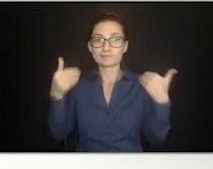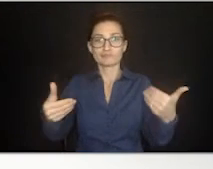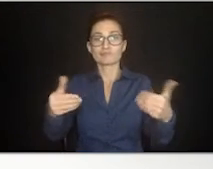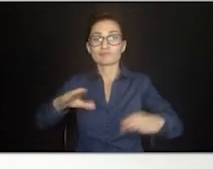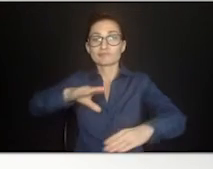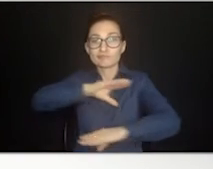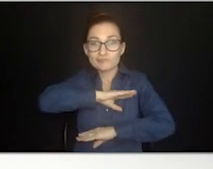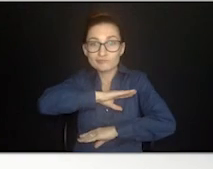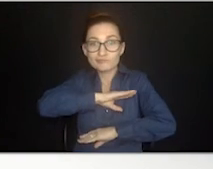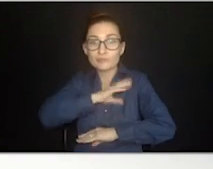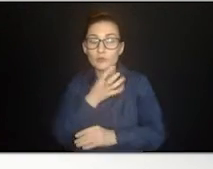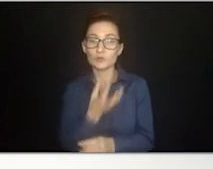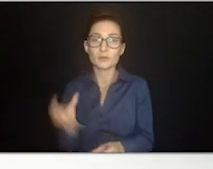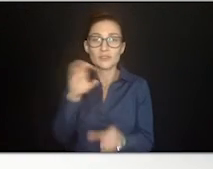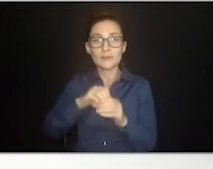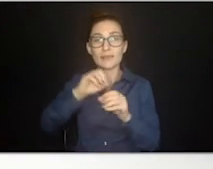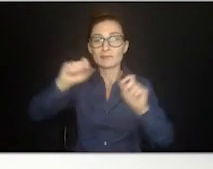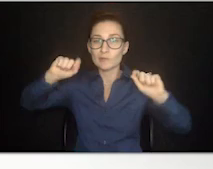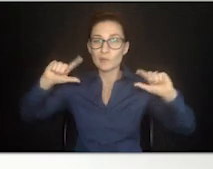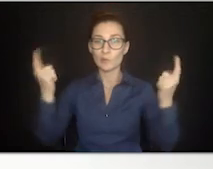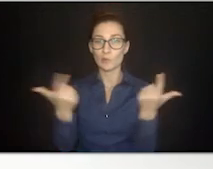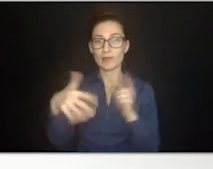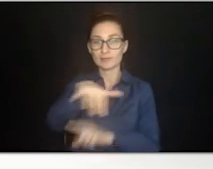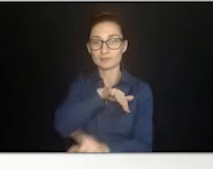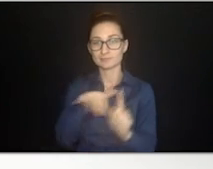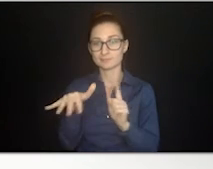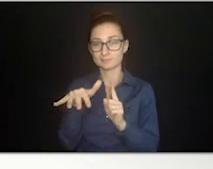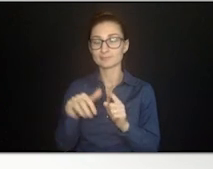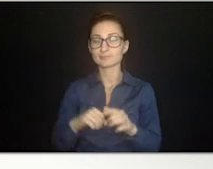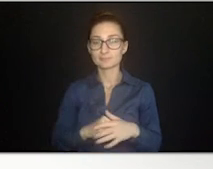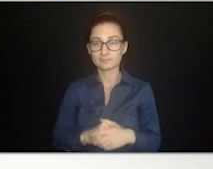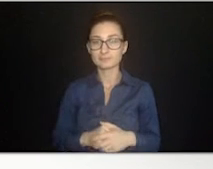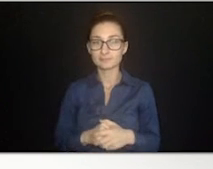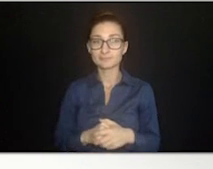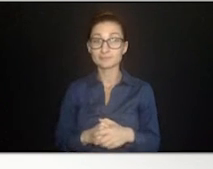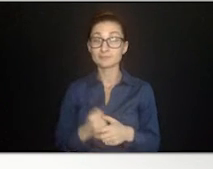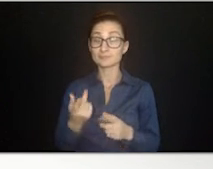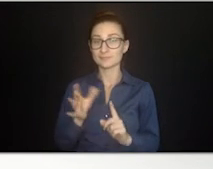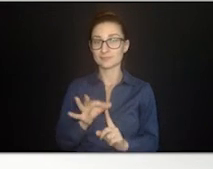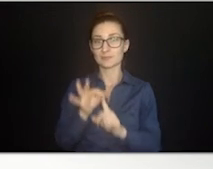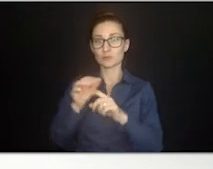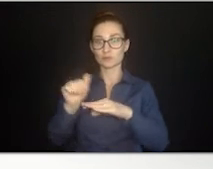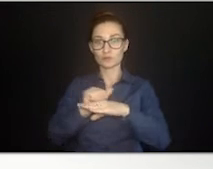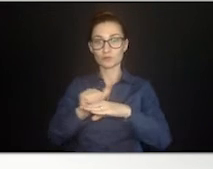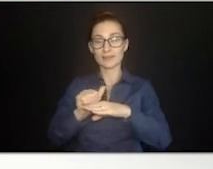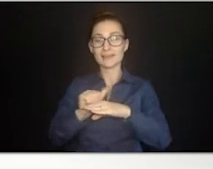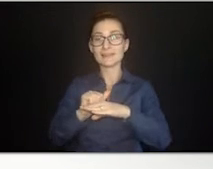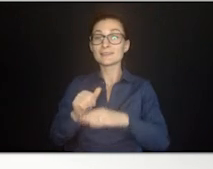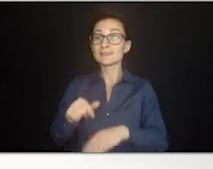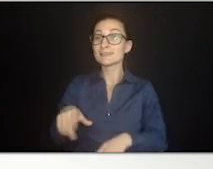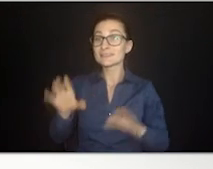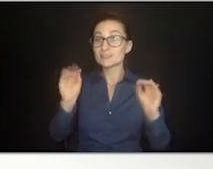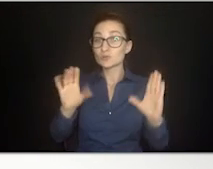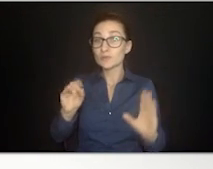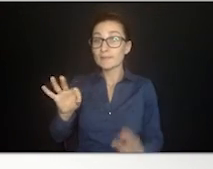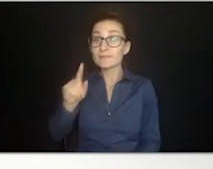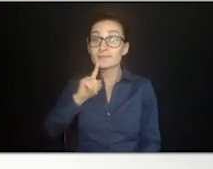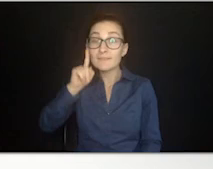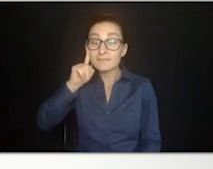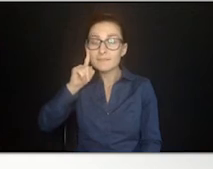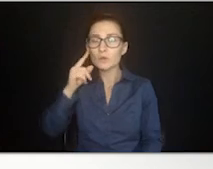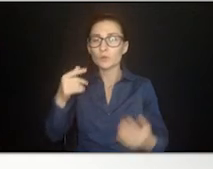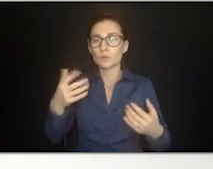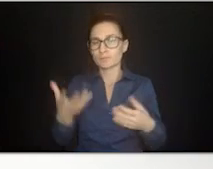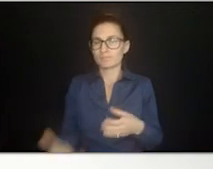them to participate in all areas of the school community. A specially trained teacher of the deaf is an integral member of the